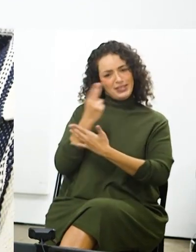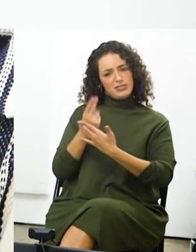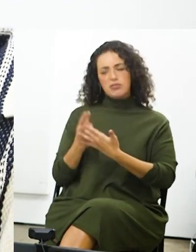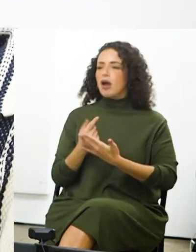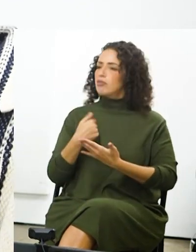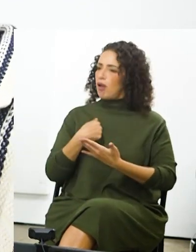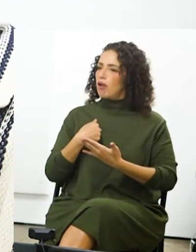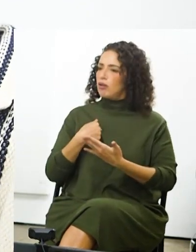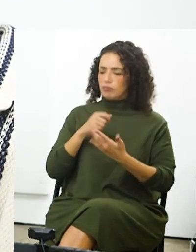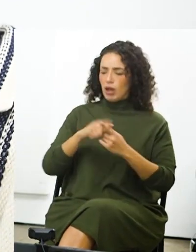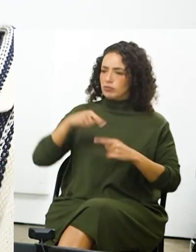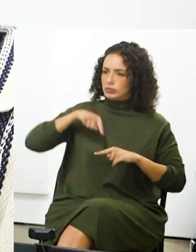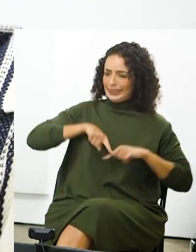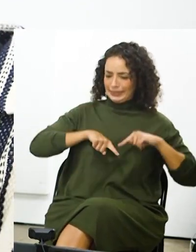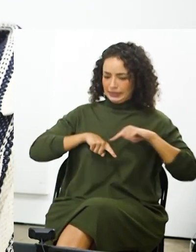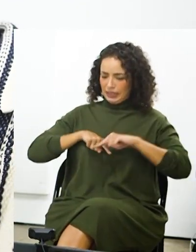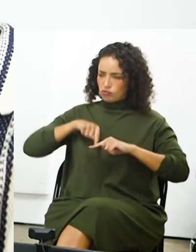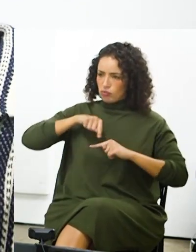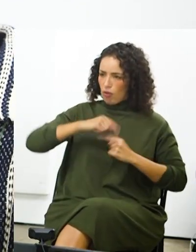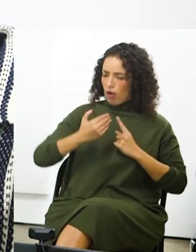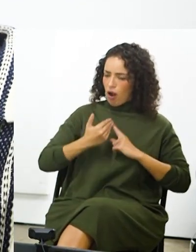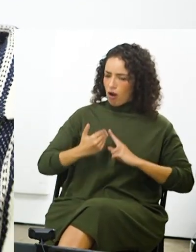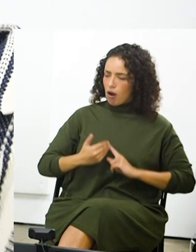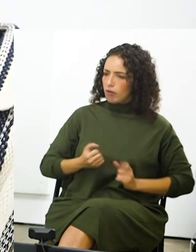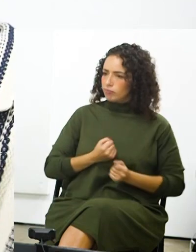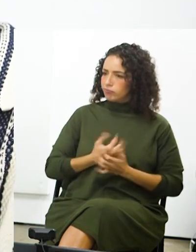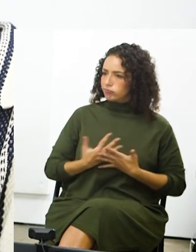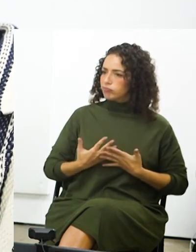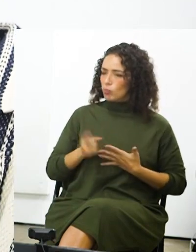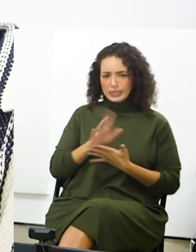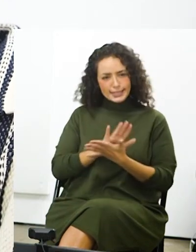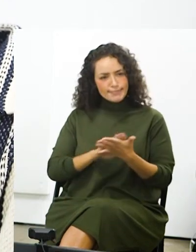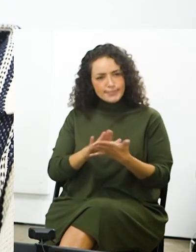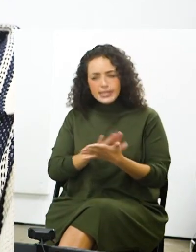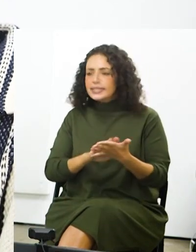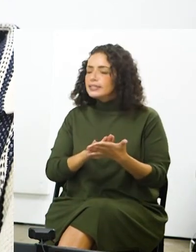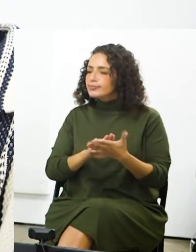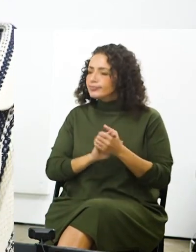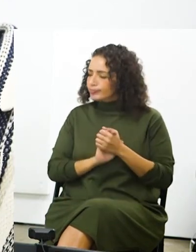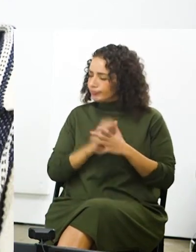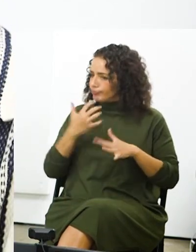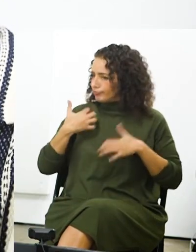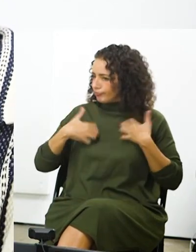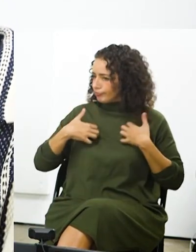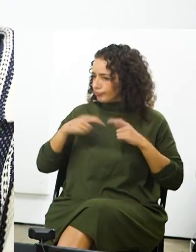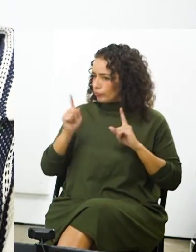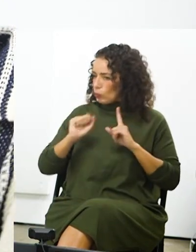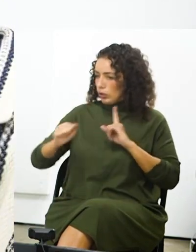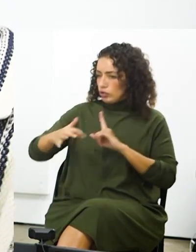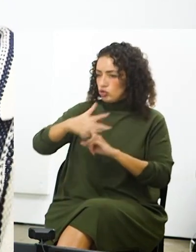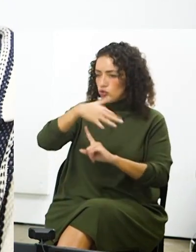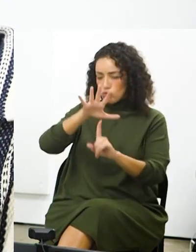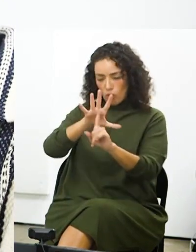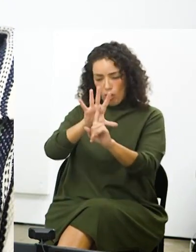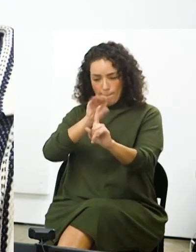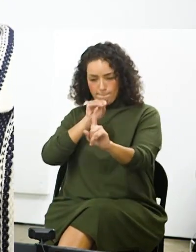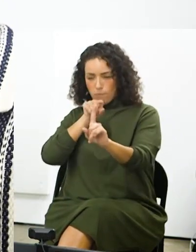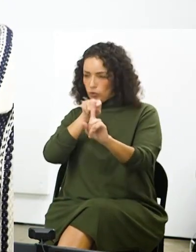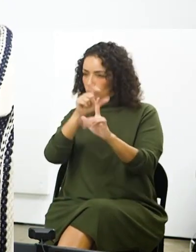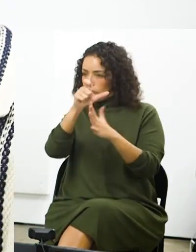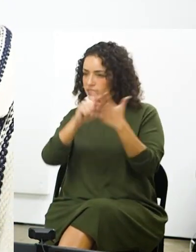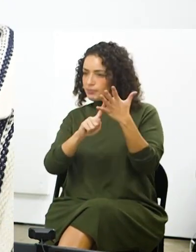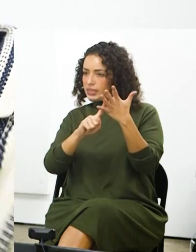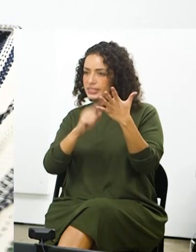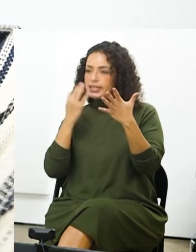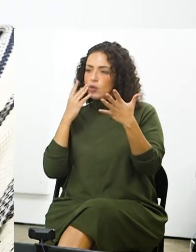of all those things. And through that, so across my practice, I'm really interested in this idea of the social model of disability as a design provocation.